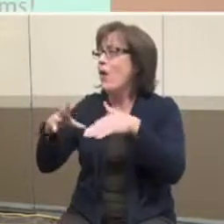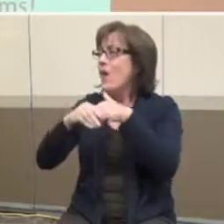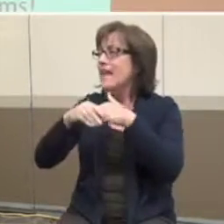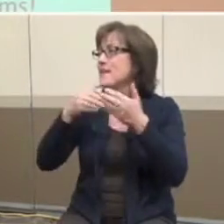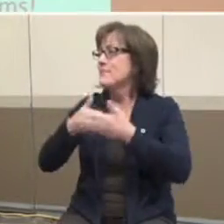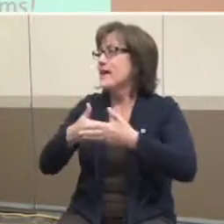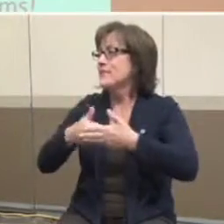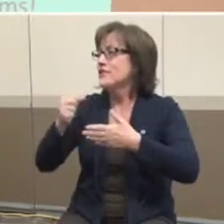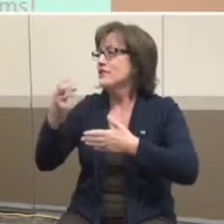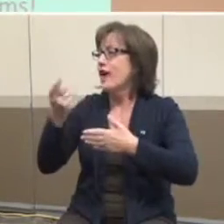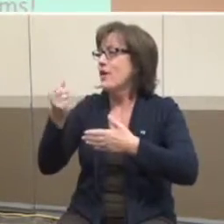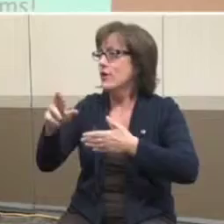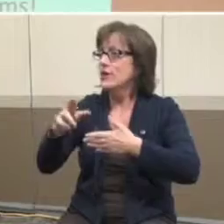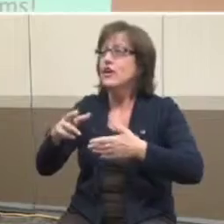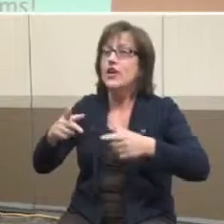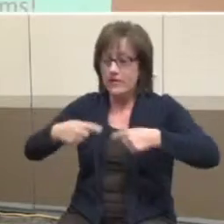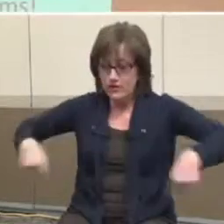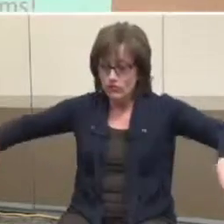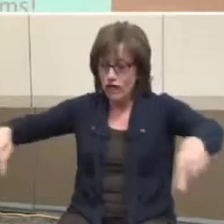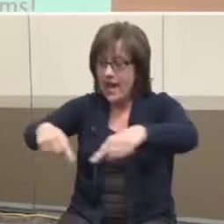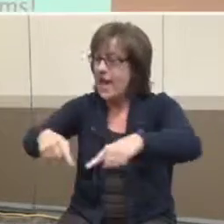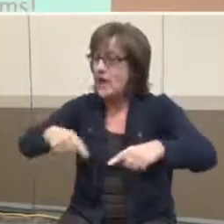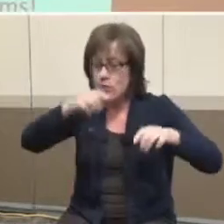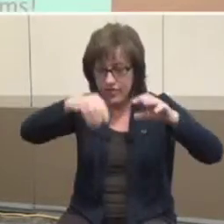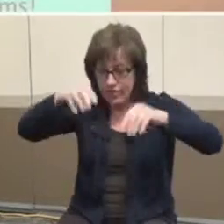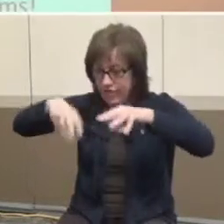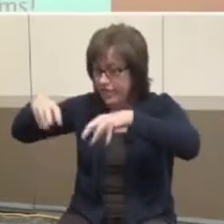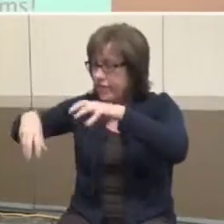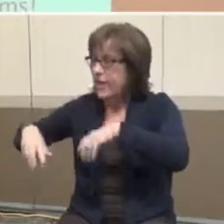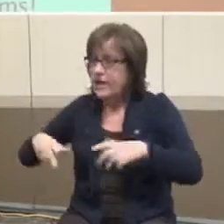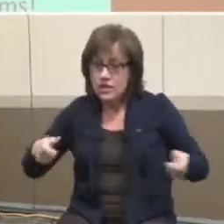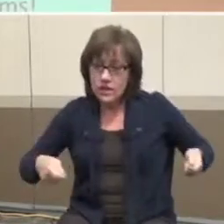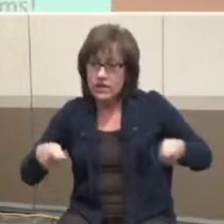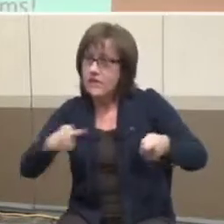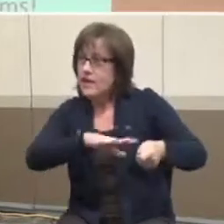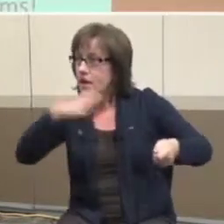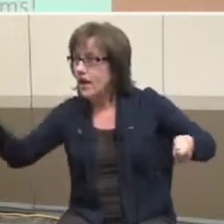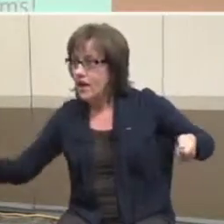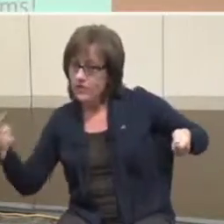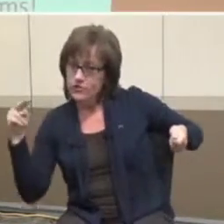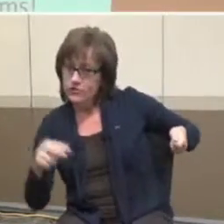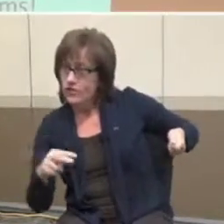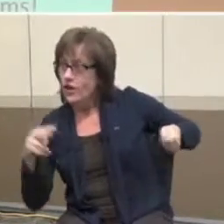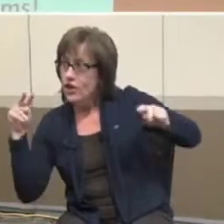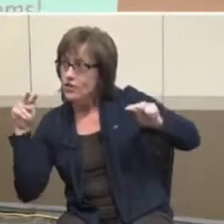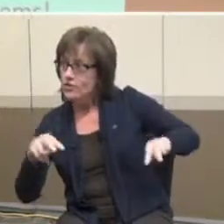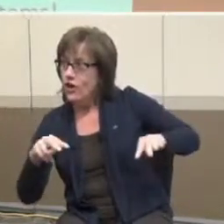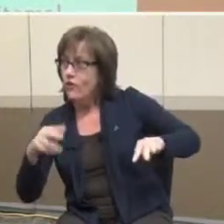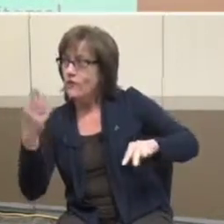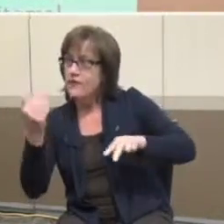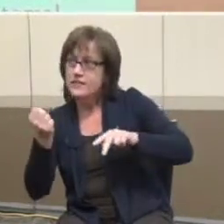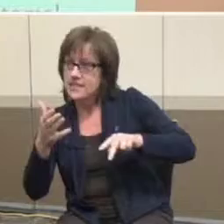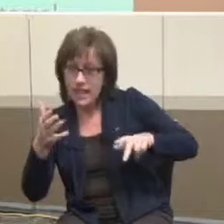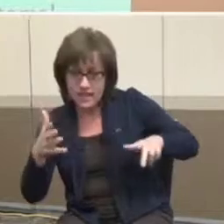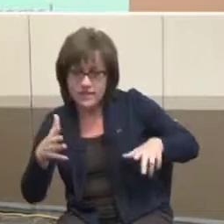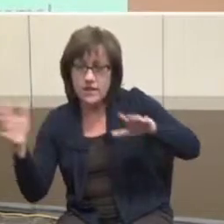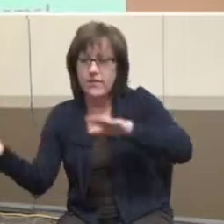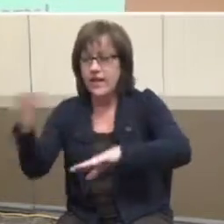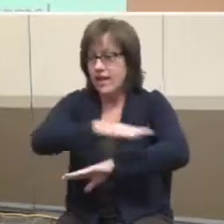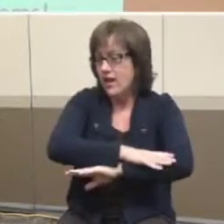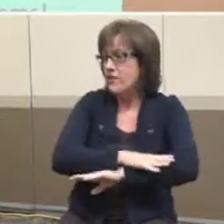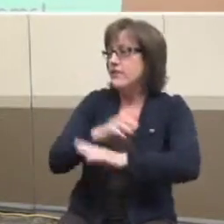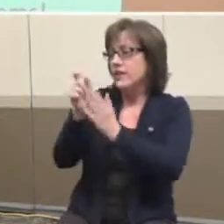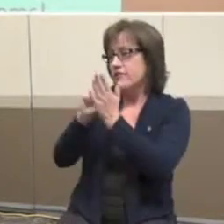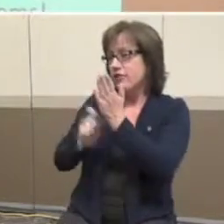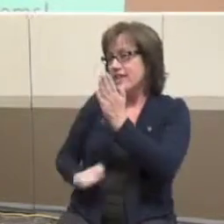up for 30 seconds, okay? So on your paper, there are 16 items. When I first did the test, I started with 12,